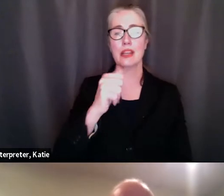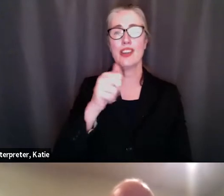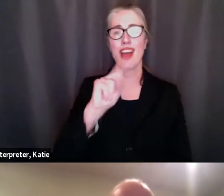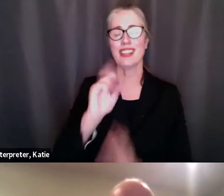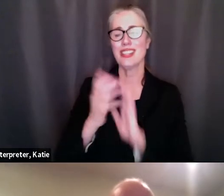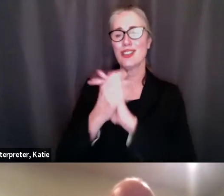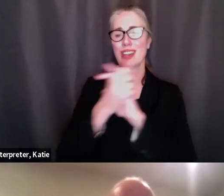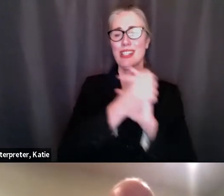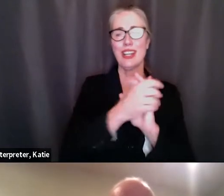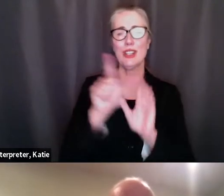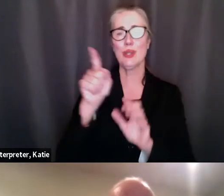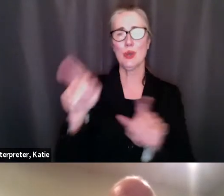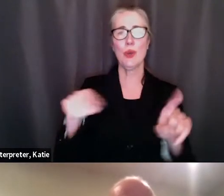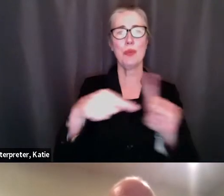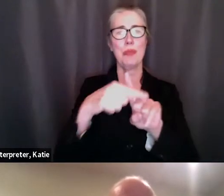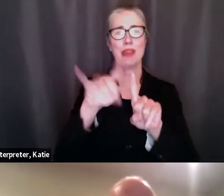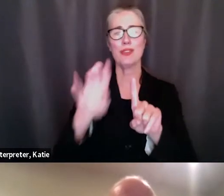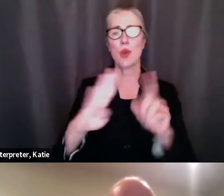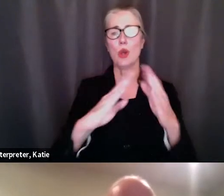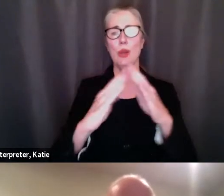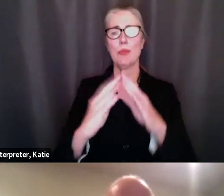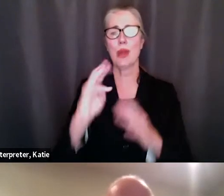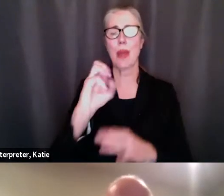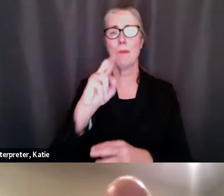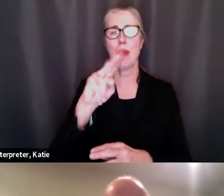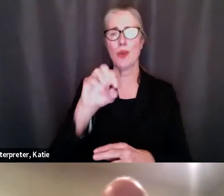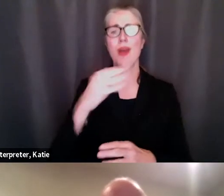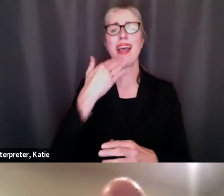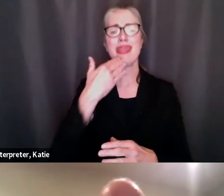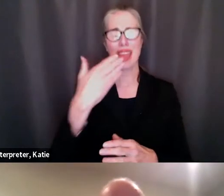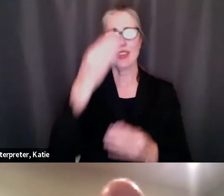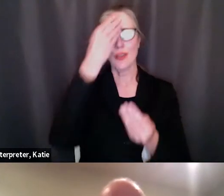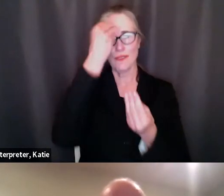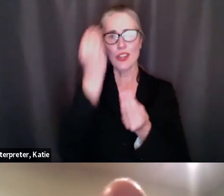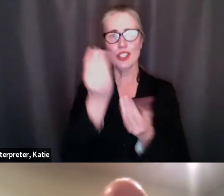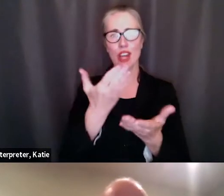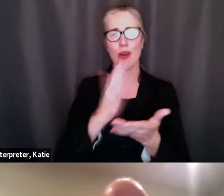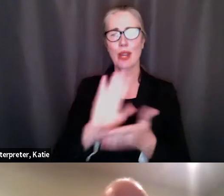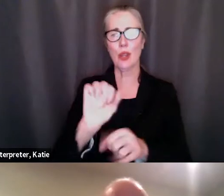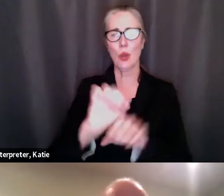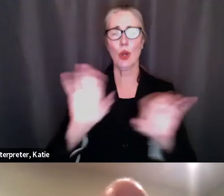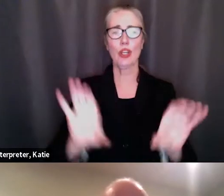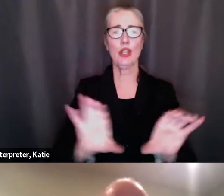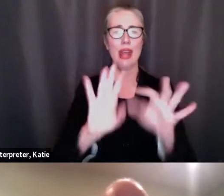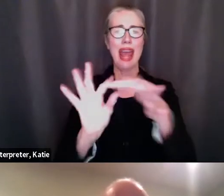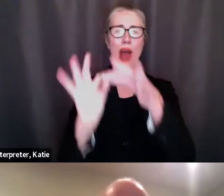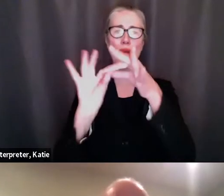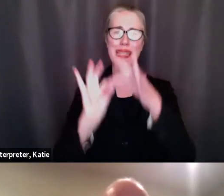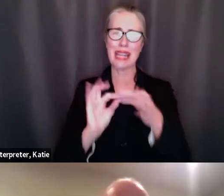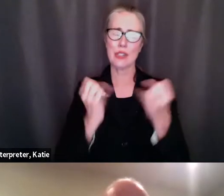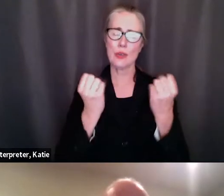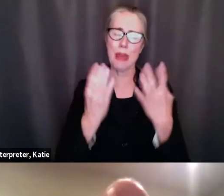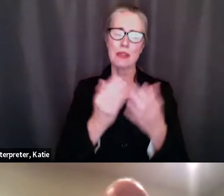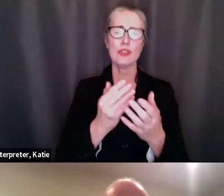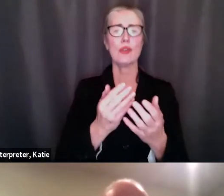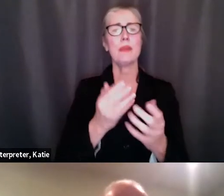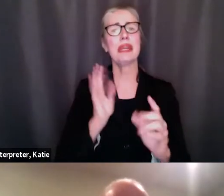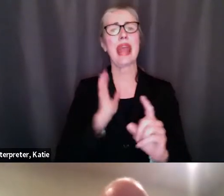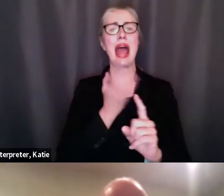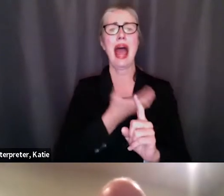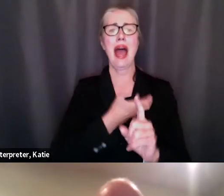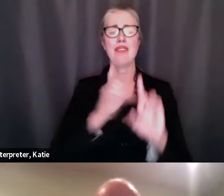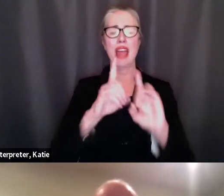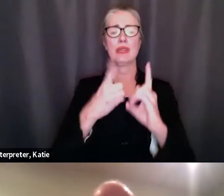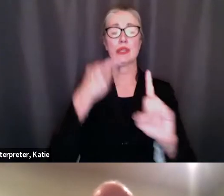and the monroe community and thank you for sharing all the work that you guys are doing and how it's connecting back to so many of our district goals